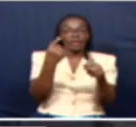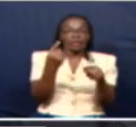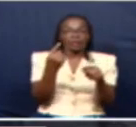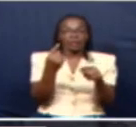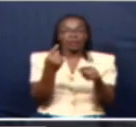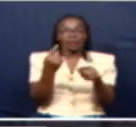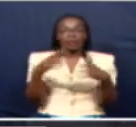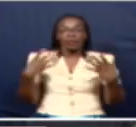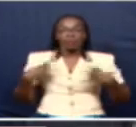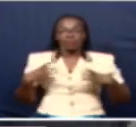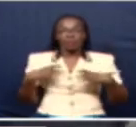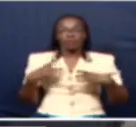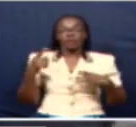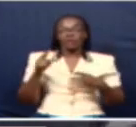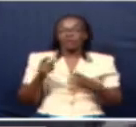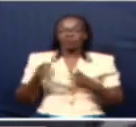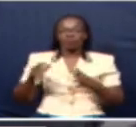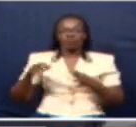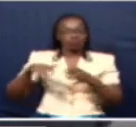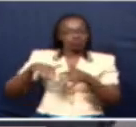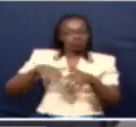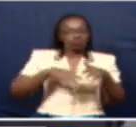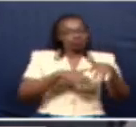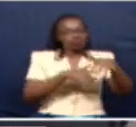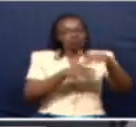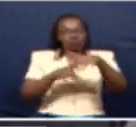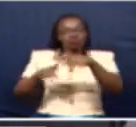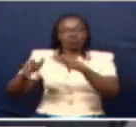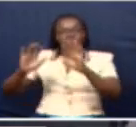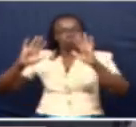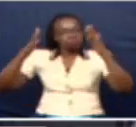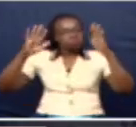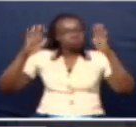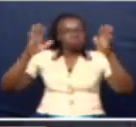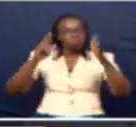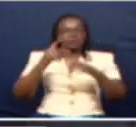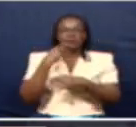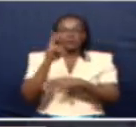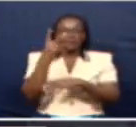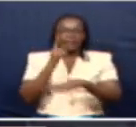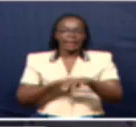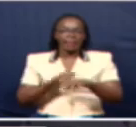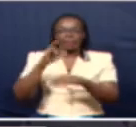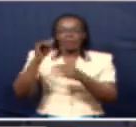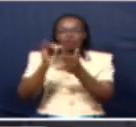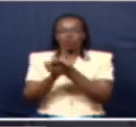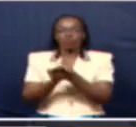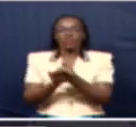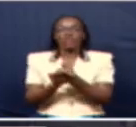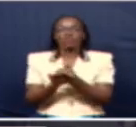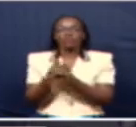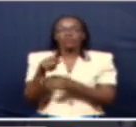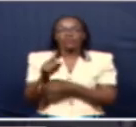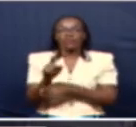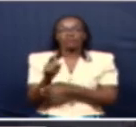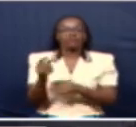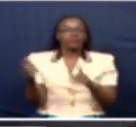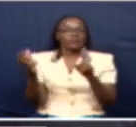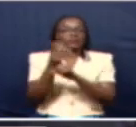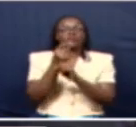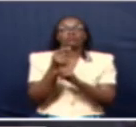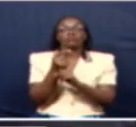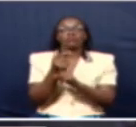residents taking it to the streets, celebrating that this is the second time that the Jubilee Party has been able to clinch the presidential